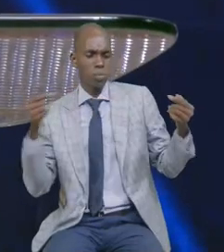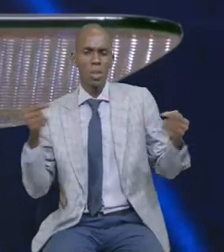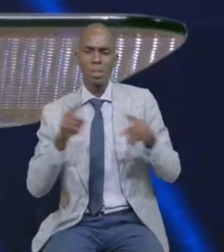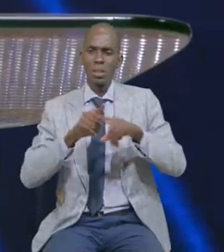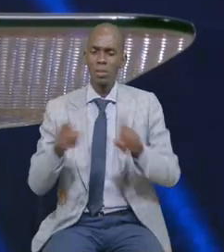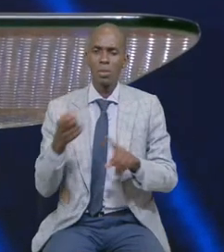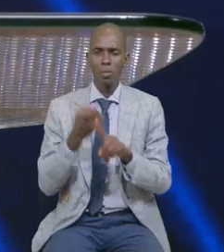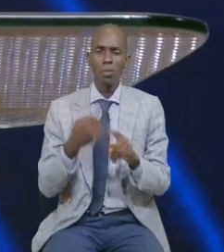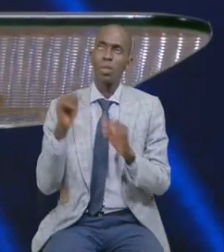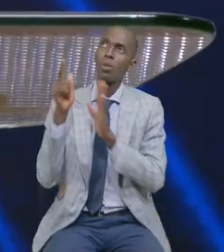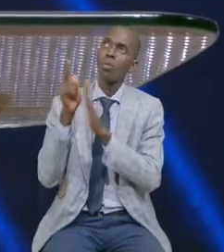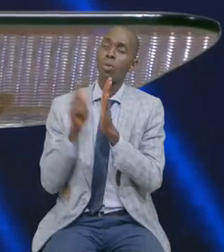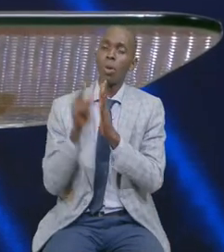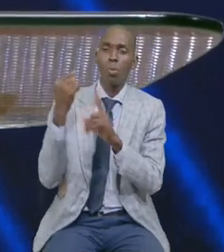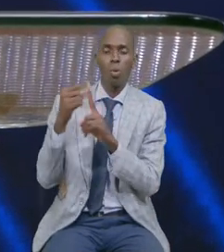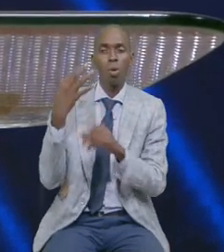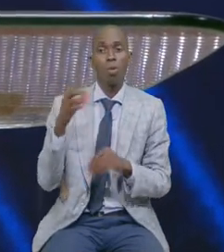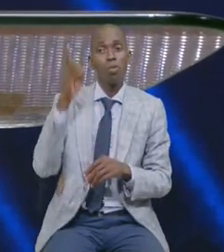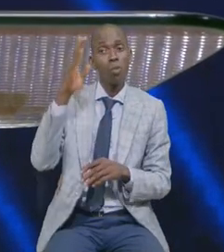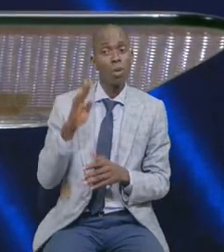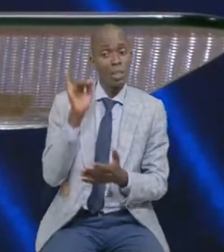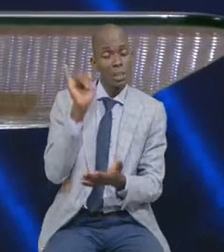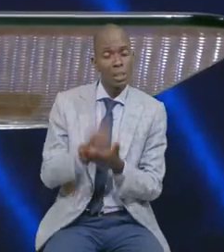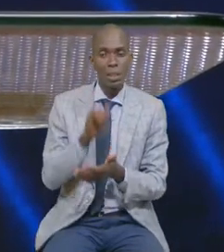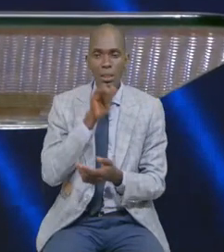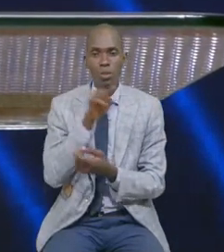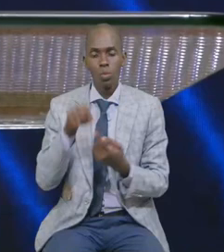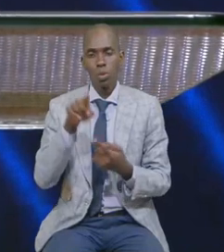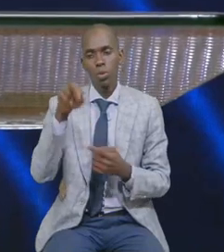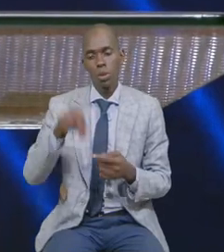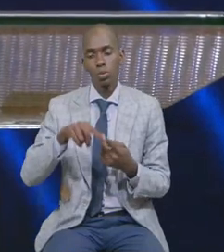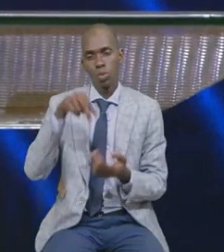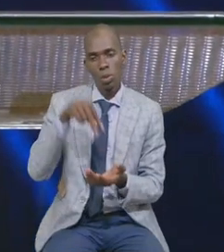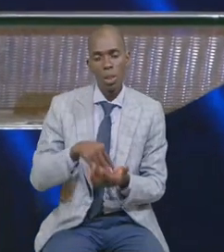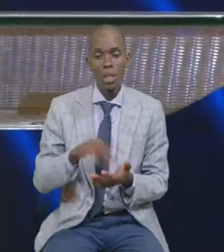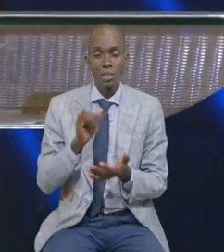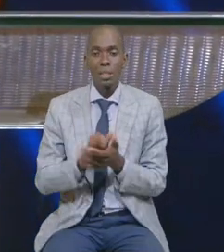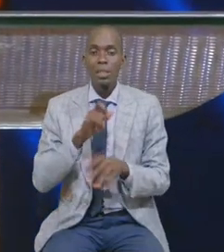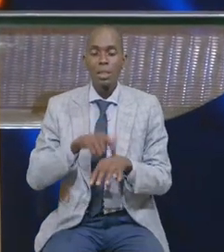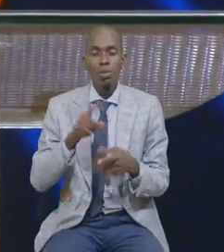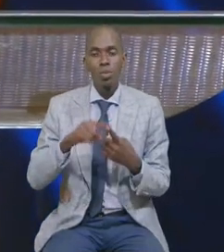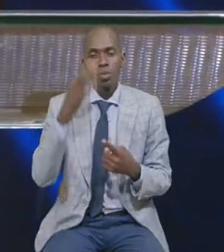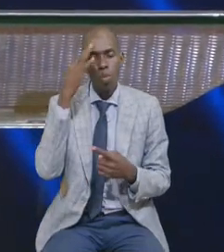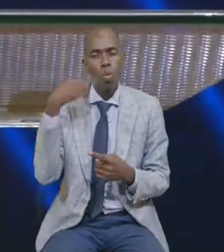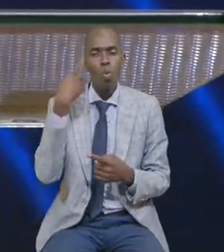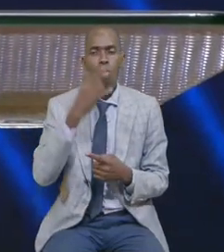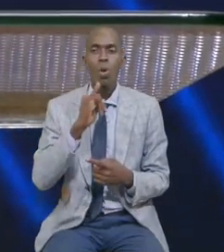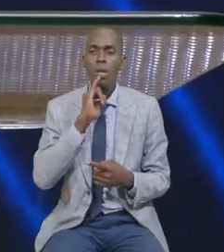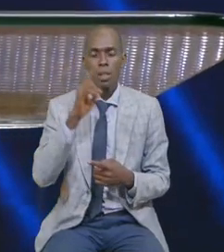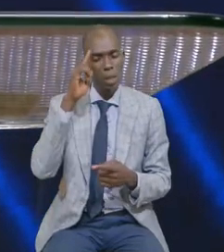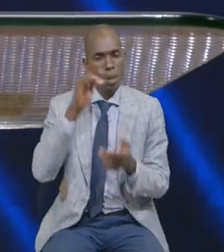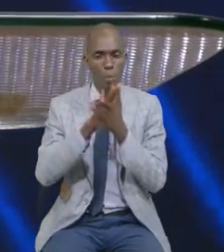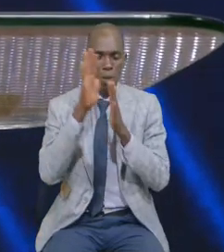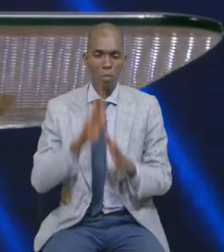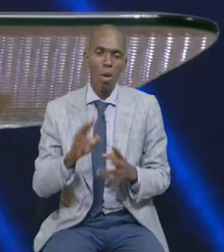you take your stand. That's when we know who is a believer or who is not a believer. At such a